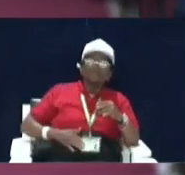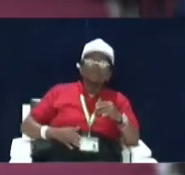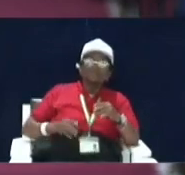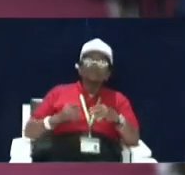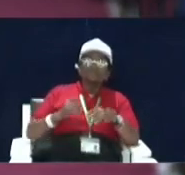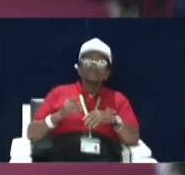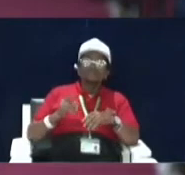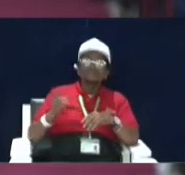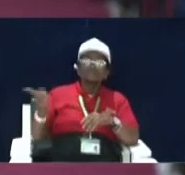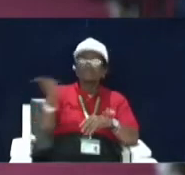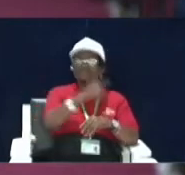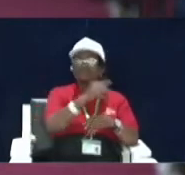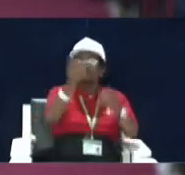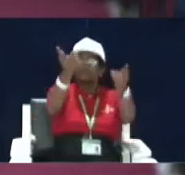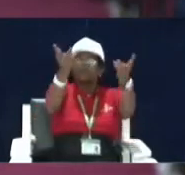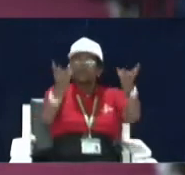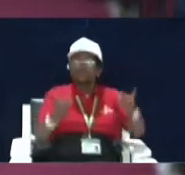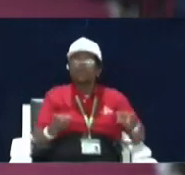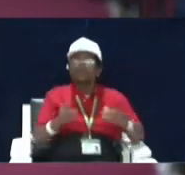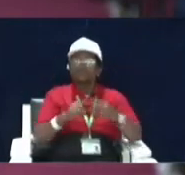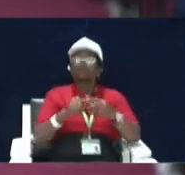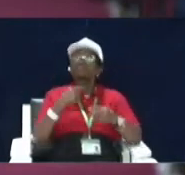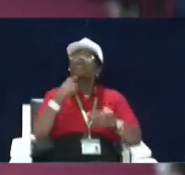my twins.